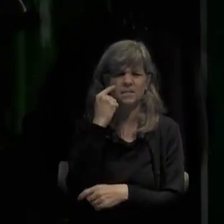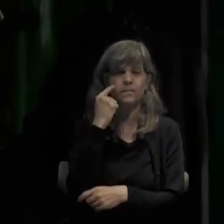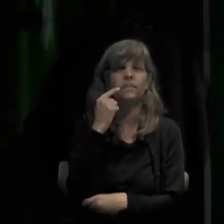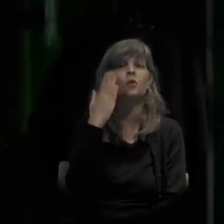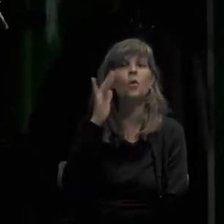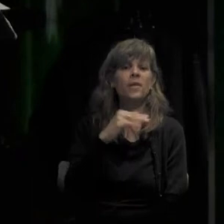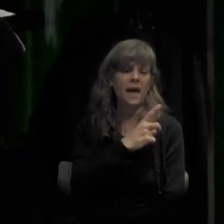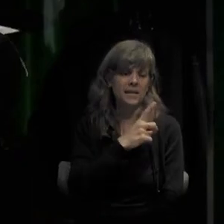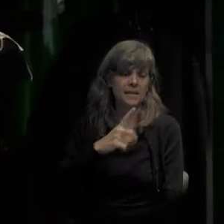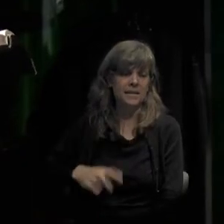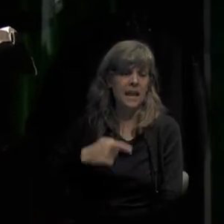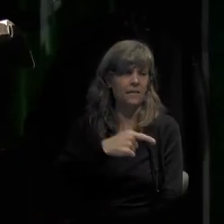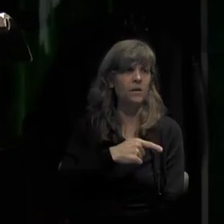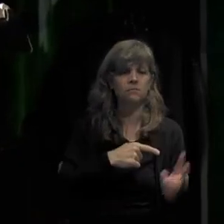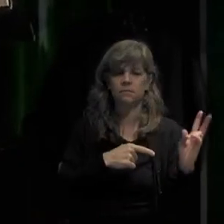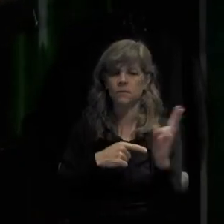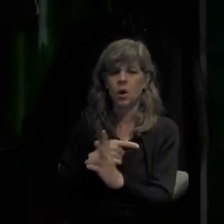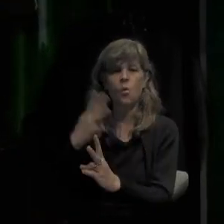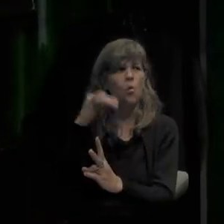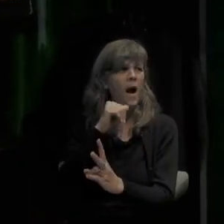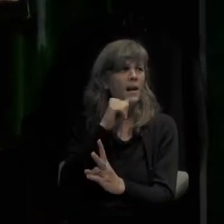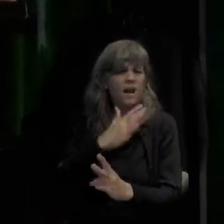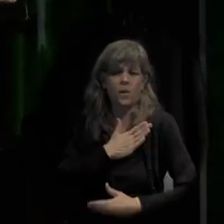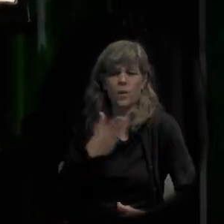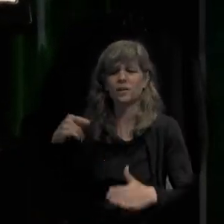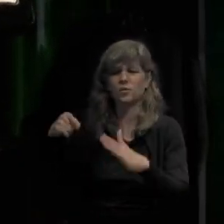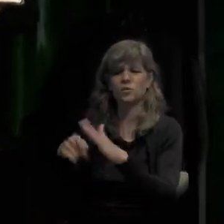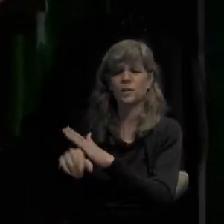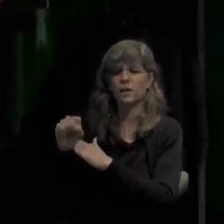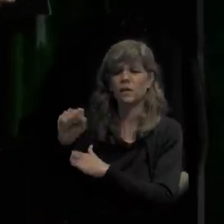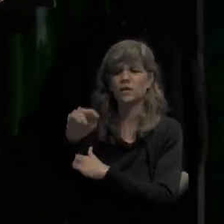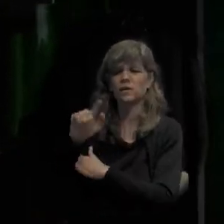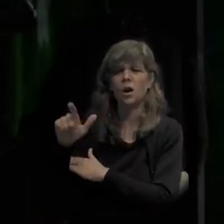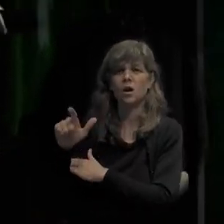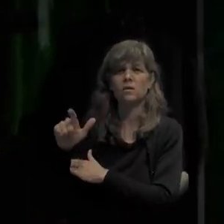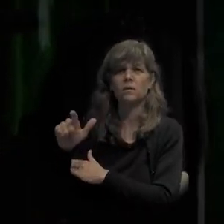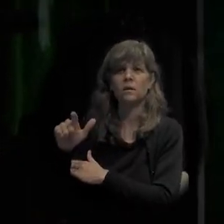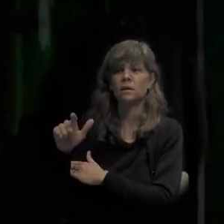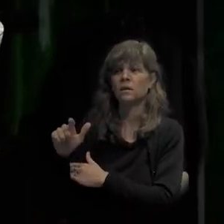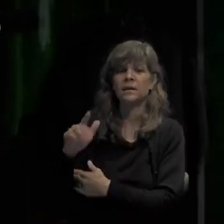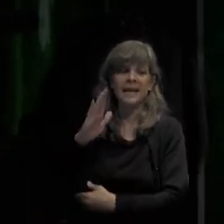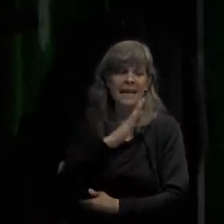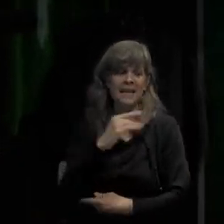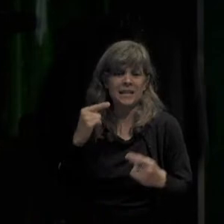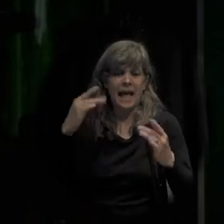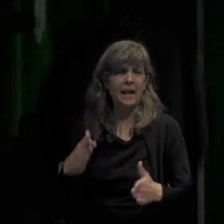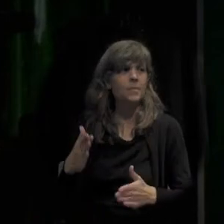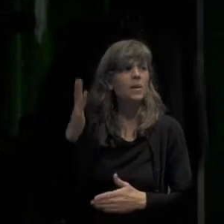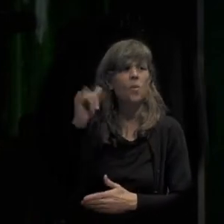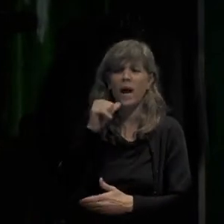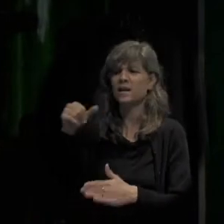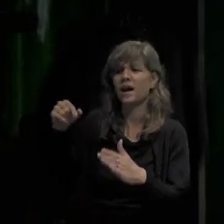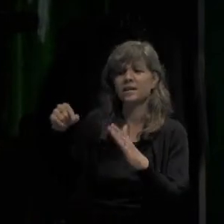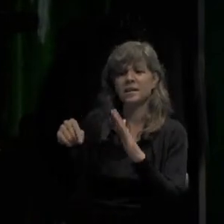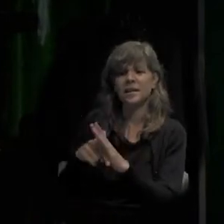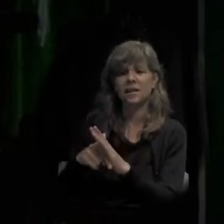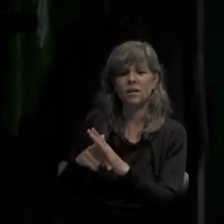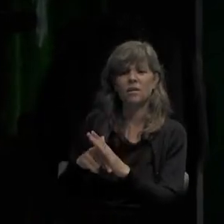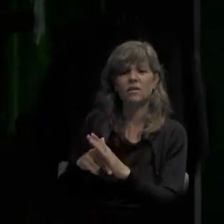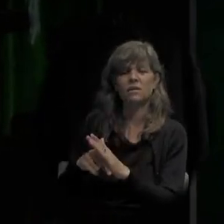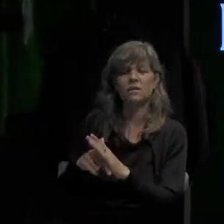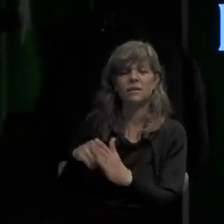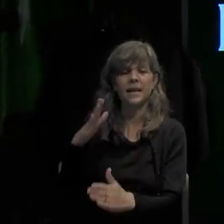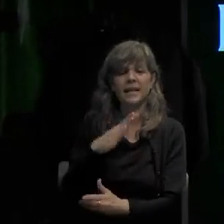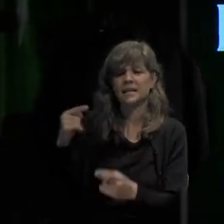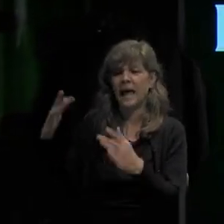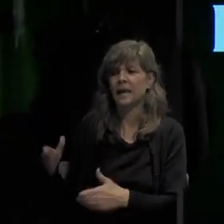David, why would he not go in to kill Saul? Isn't that what he's there for? I mean, Saul is trying to kill him. Why wouldn't David be trying to kill Saul? And he gets